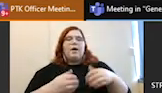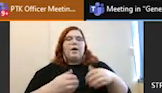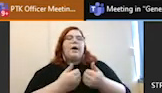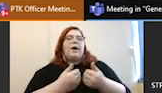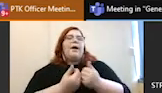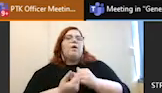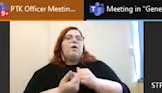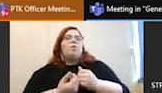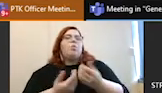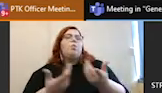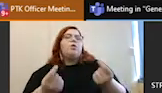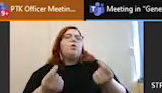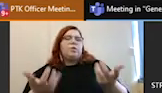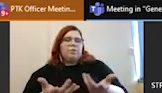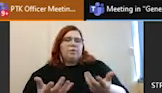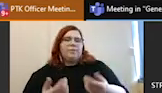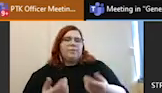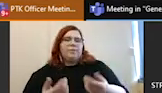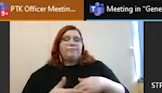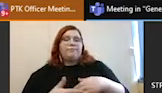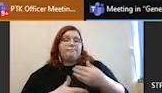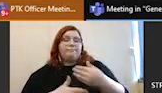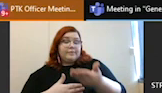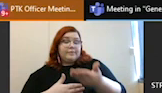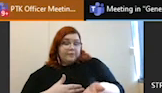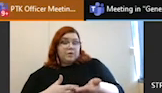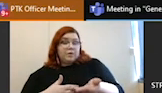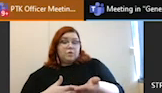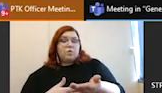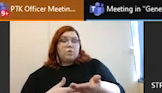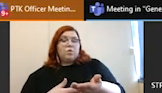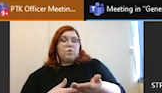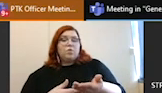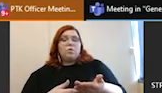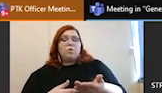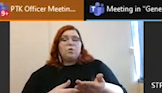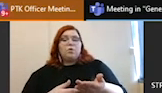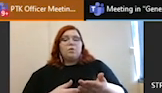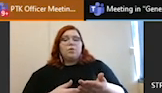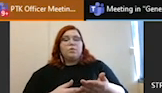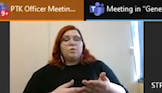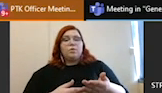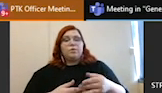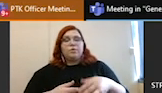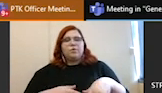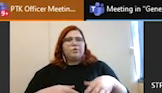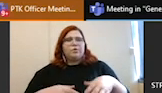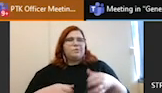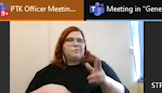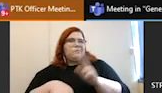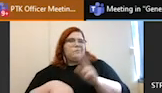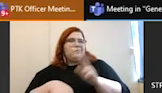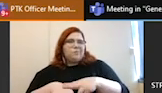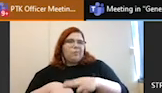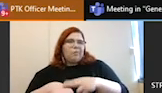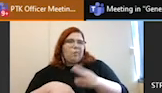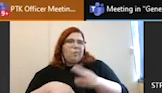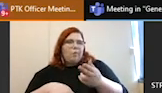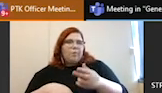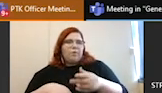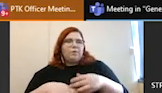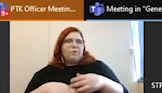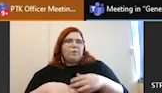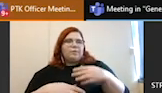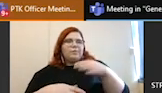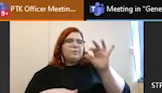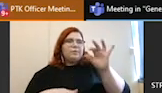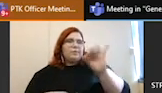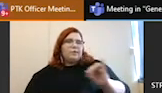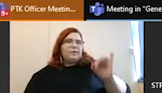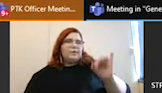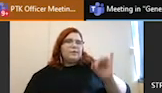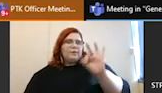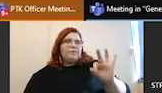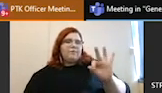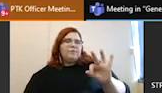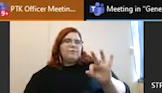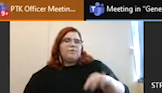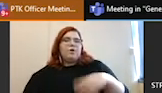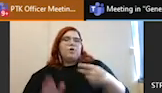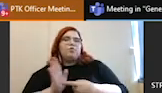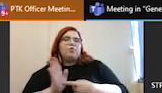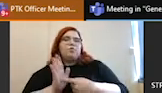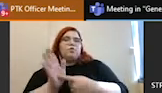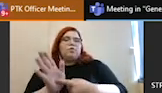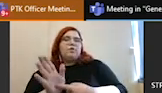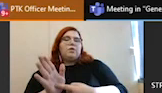And then this one is, your kind of standard interactive fiction. I showed this one because of